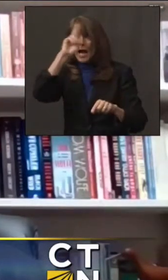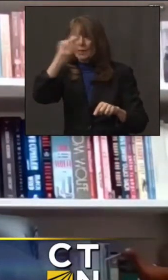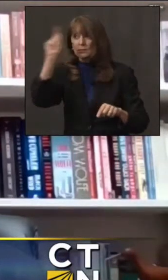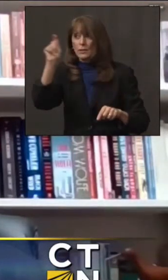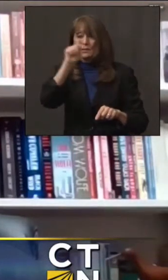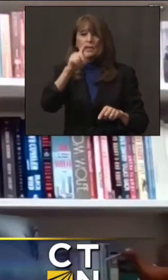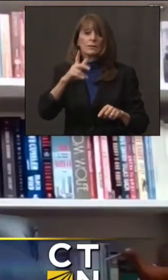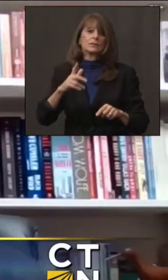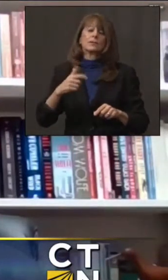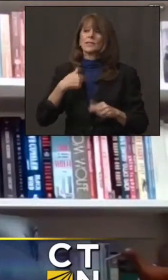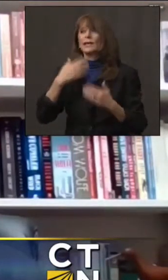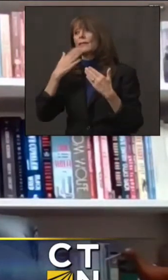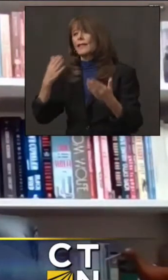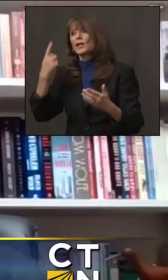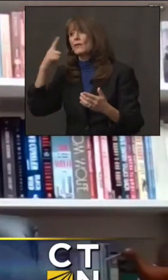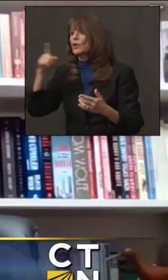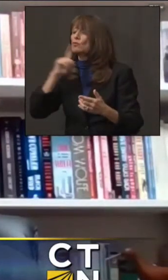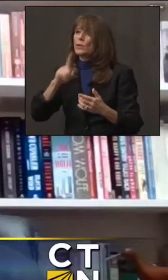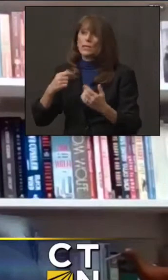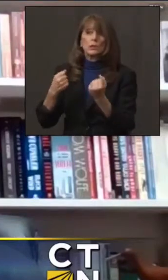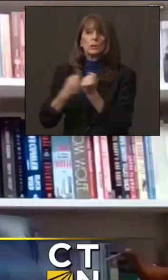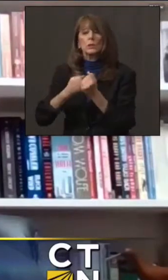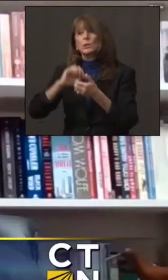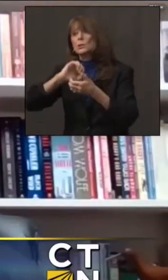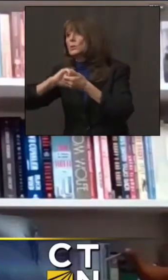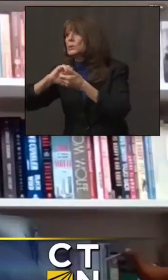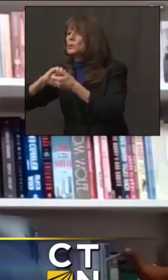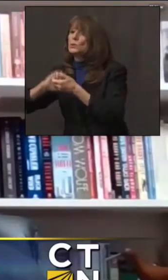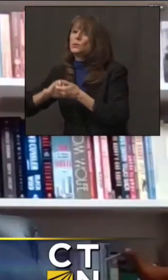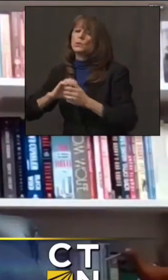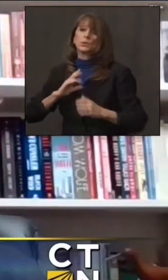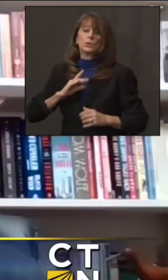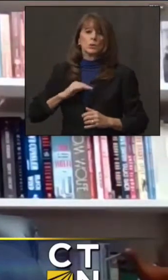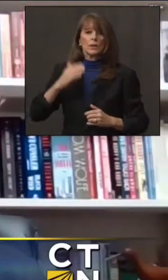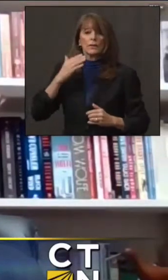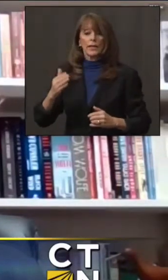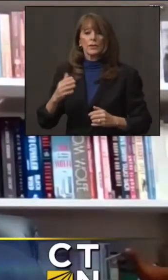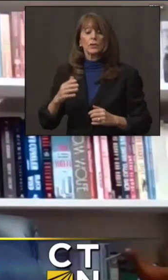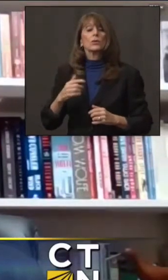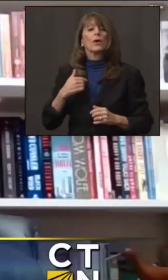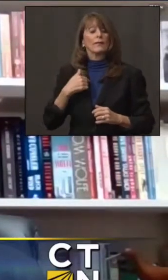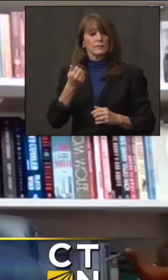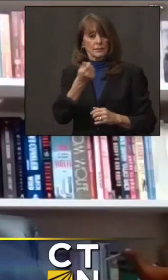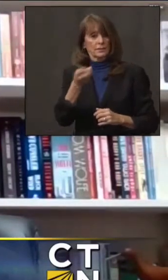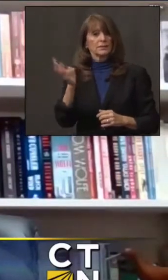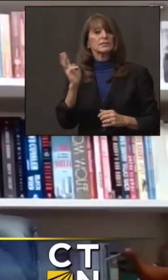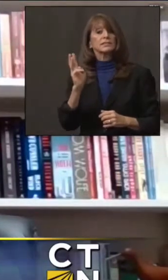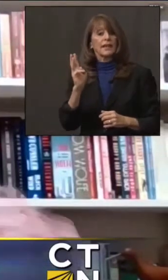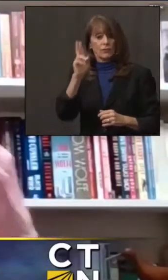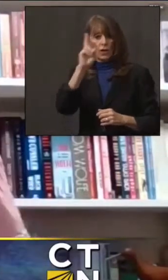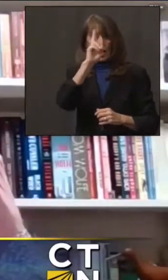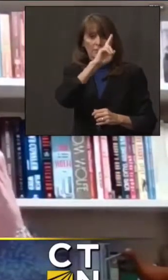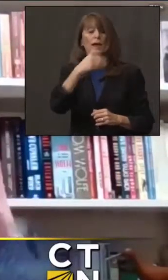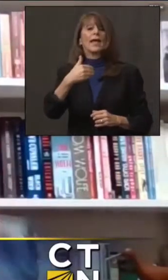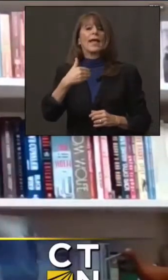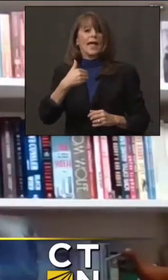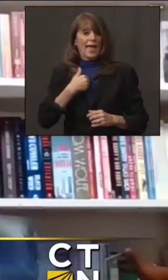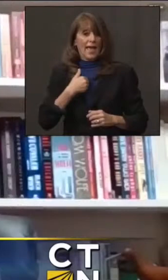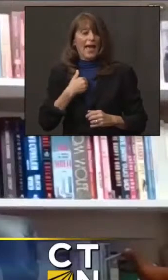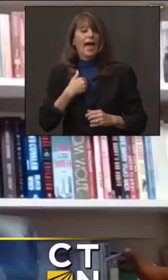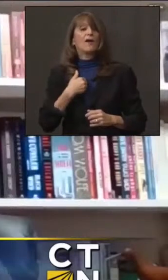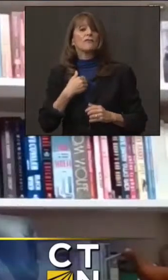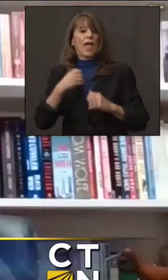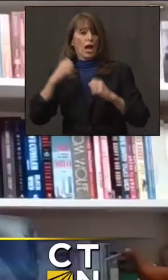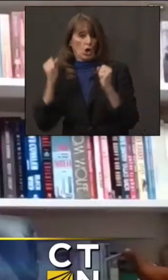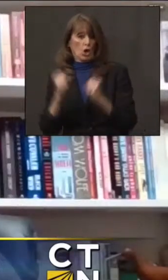collaboration and cooperation as we plan for a vaccine rollout. There are a number of hospitals that have the ultra-cold